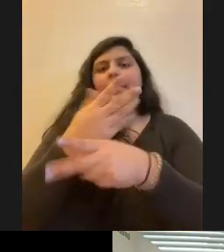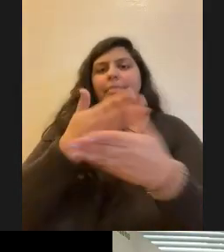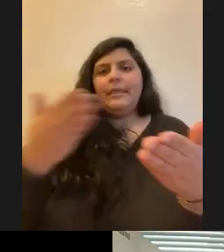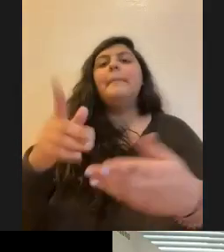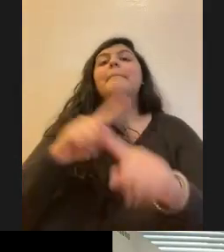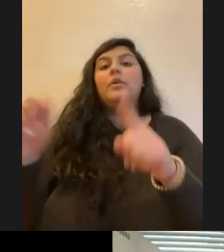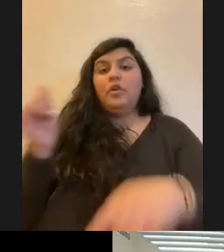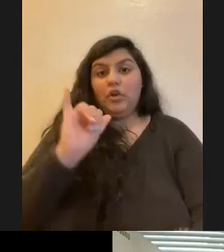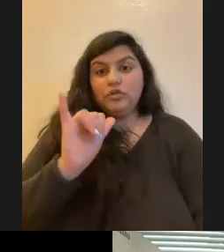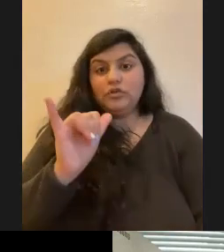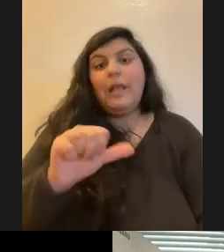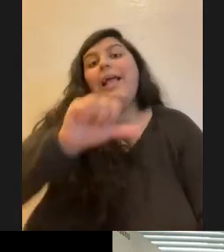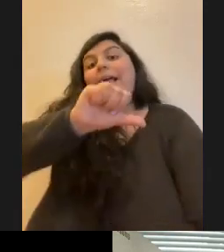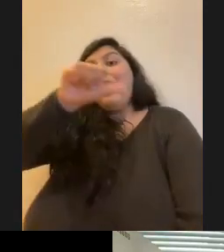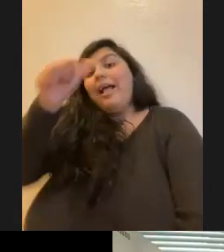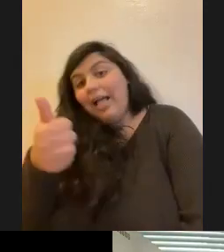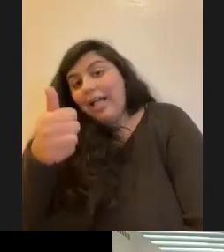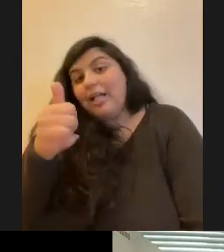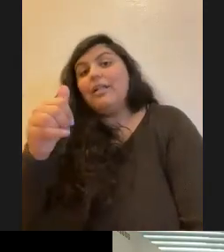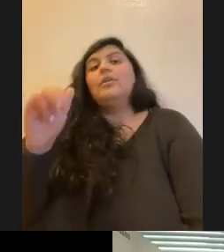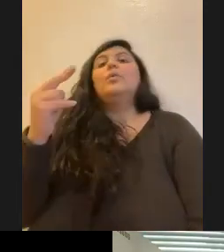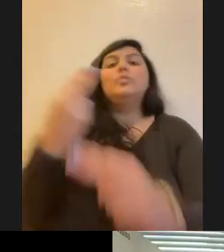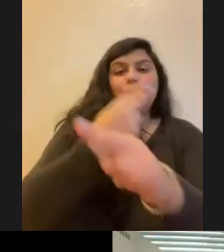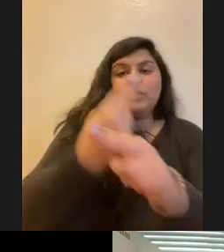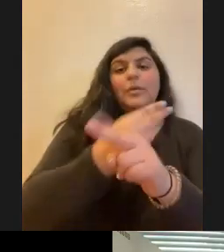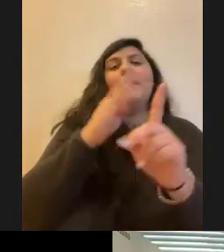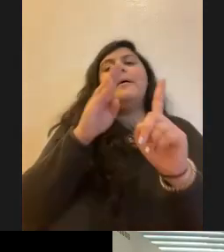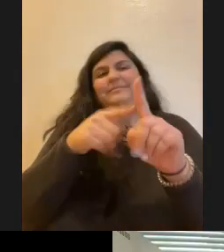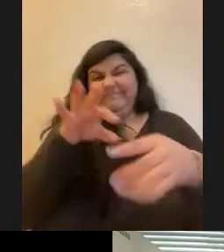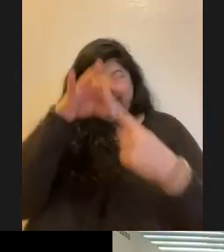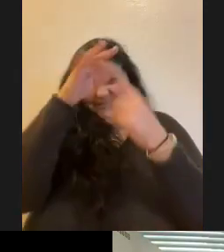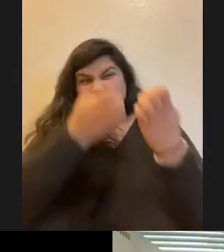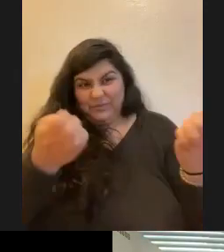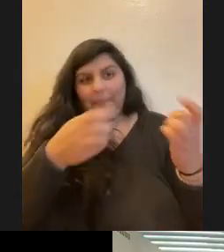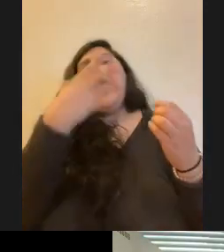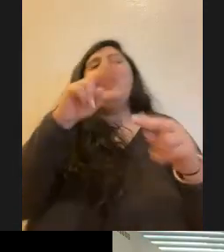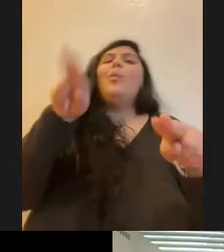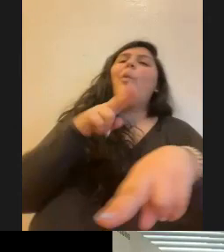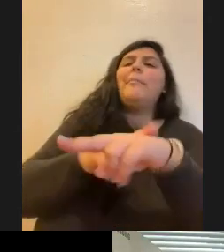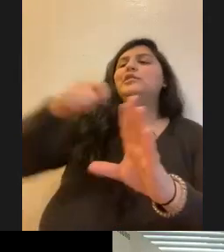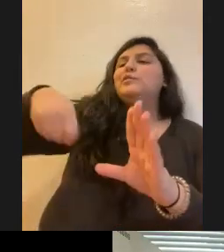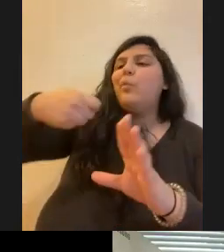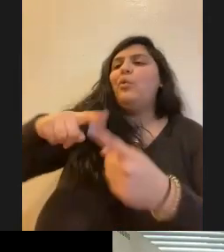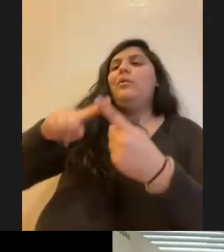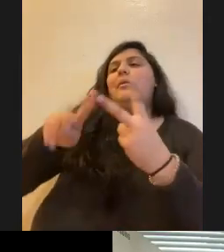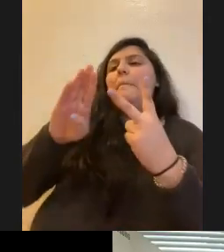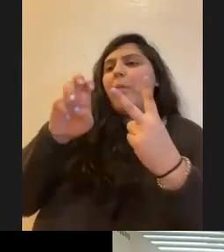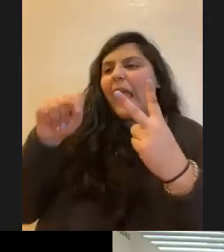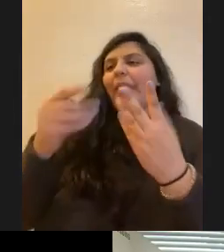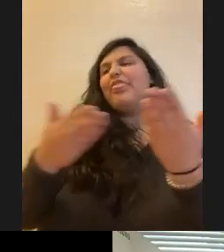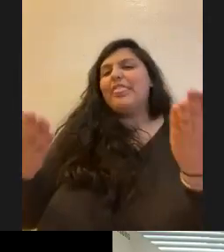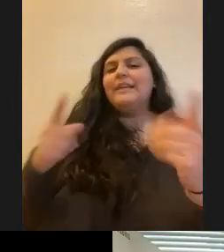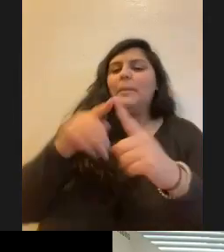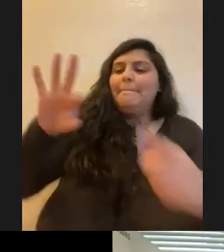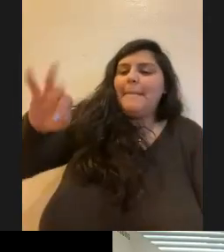also on the other side, we just use like buckets and spoons to scoop up zooplankton like really